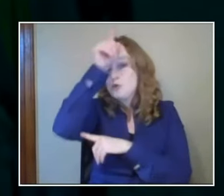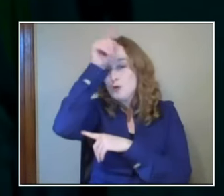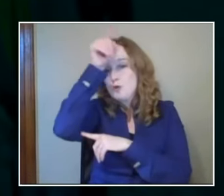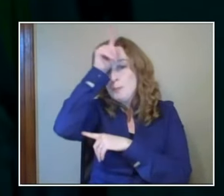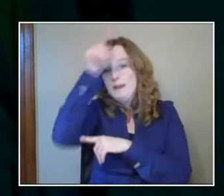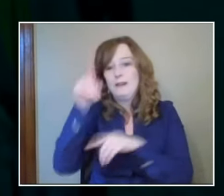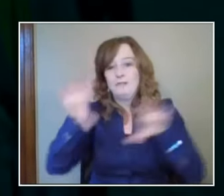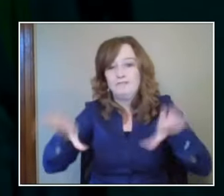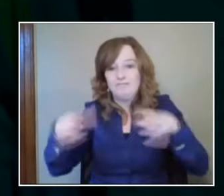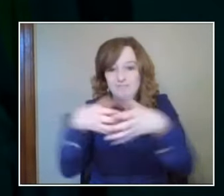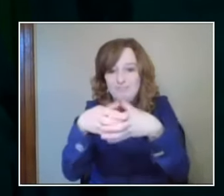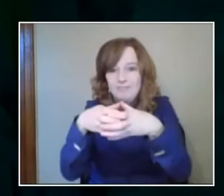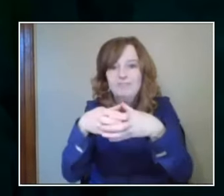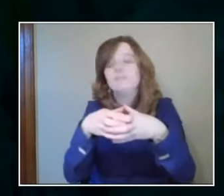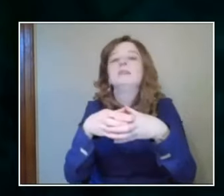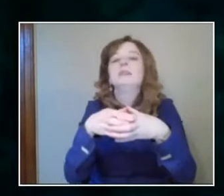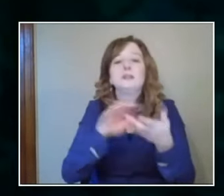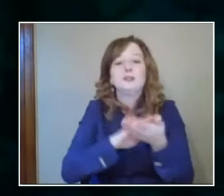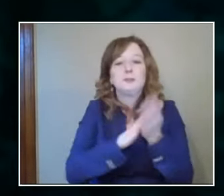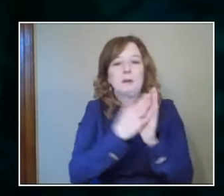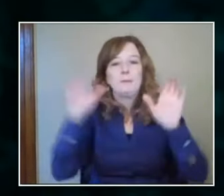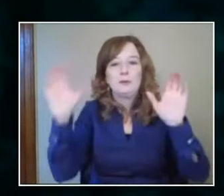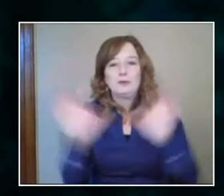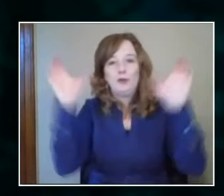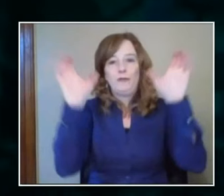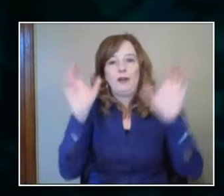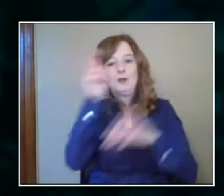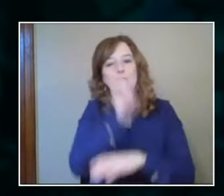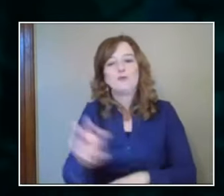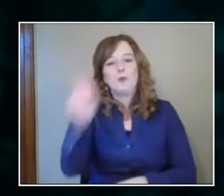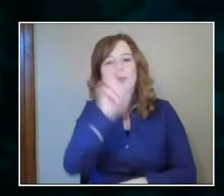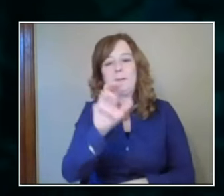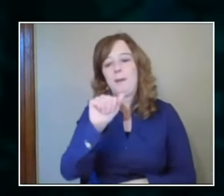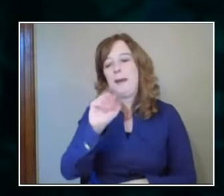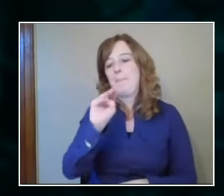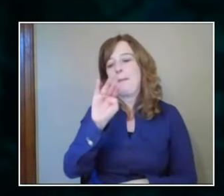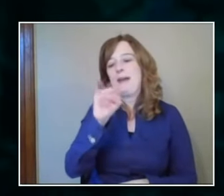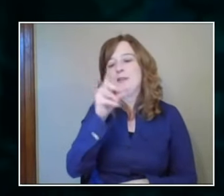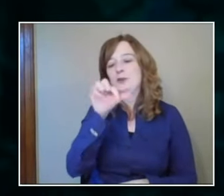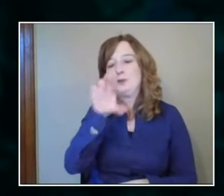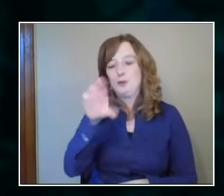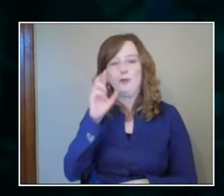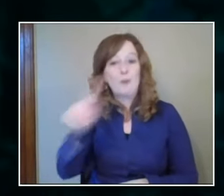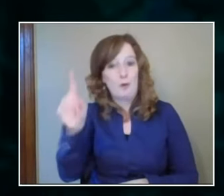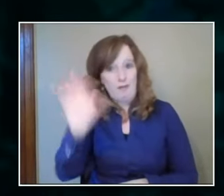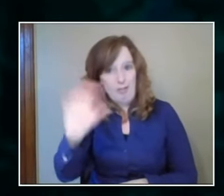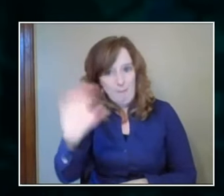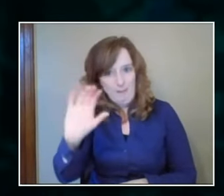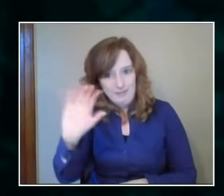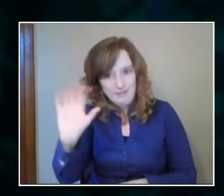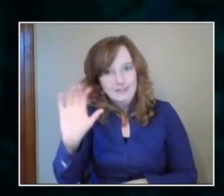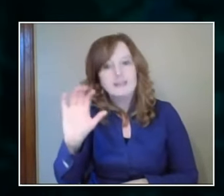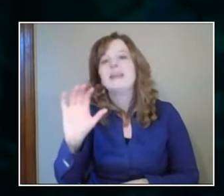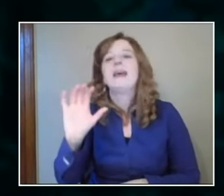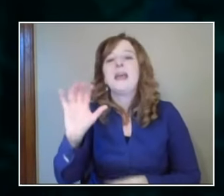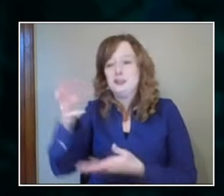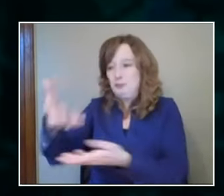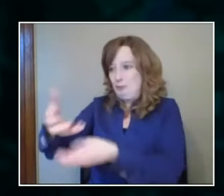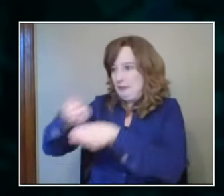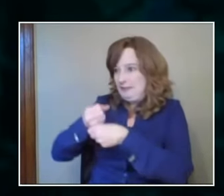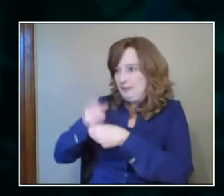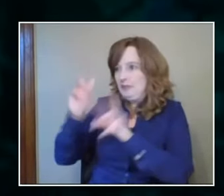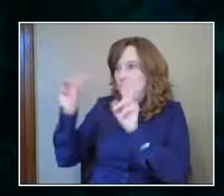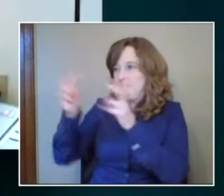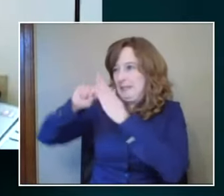certified tourism ambassador for the city of Columbus and received the keys to the city to deliver to Dresden, Saxony,